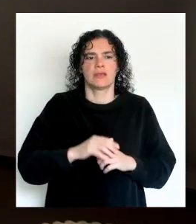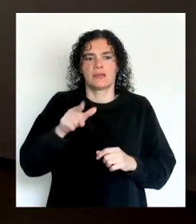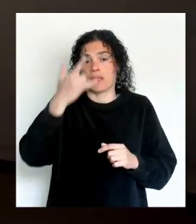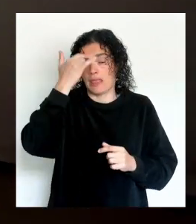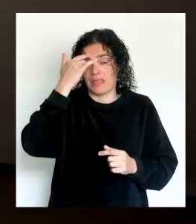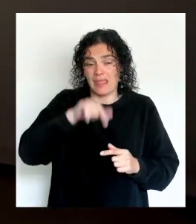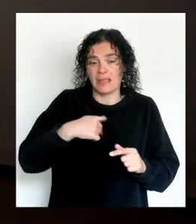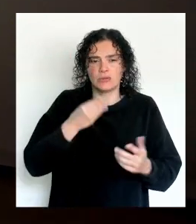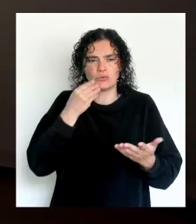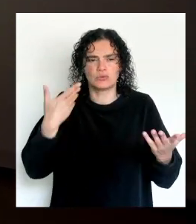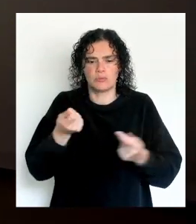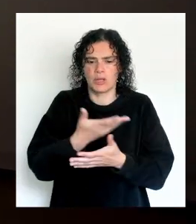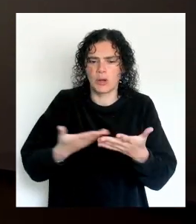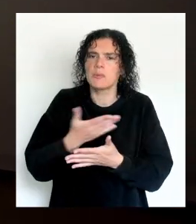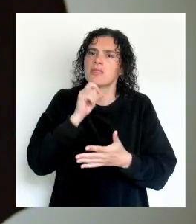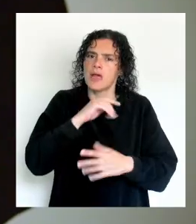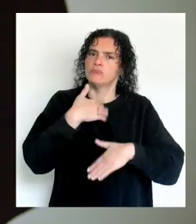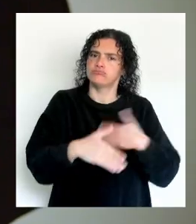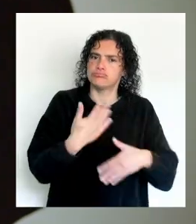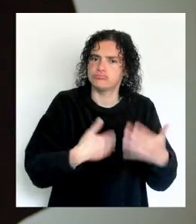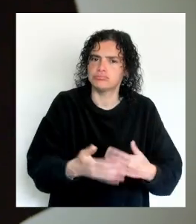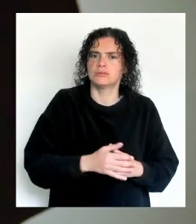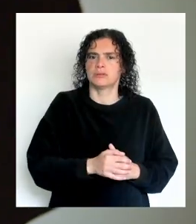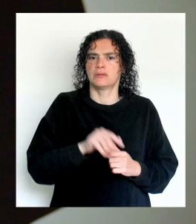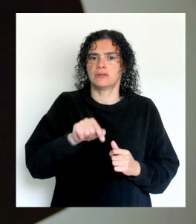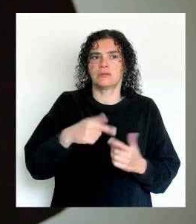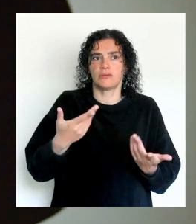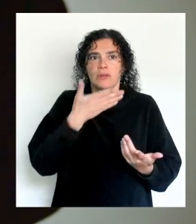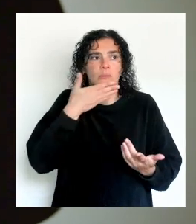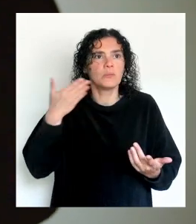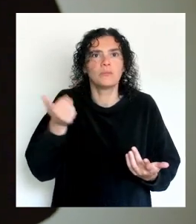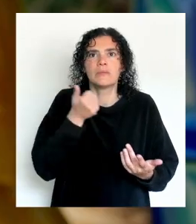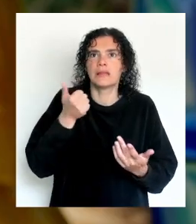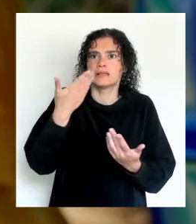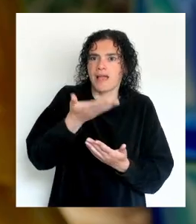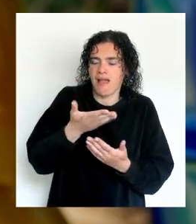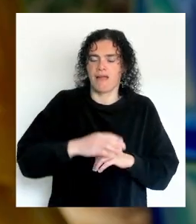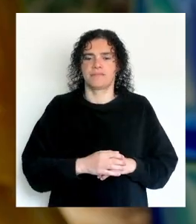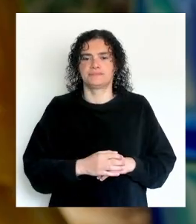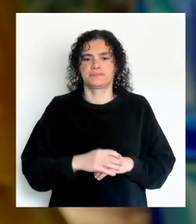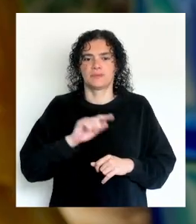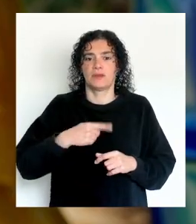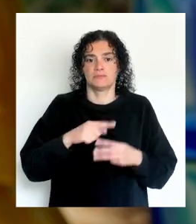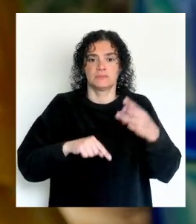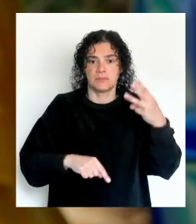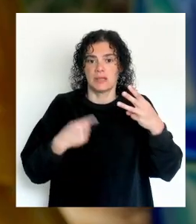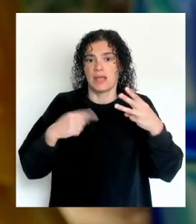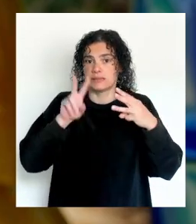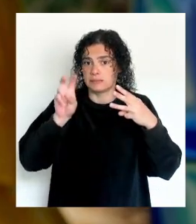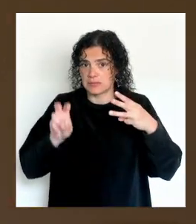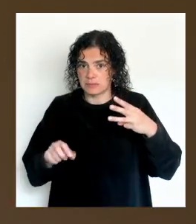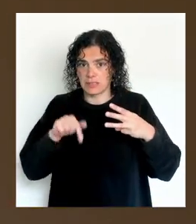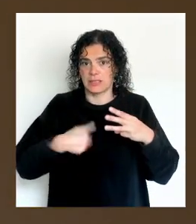ideas around how economy can work, how ideas of what beauty involves. We have 3 thematics within the